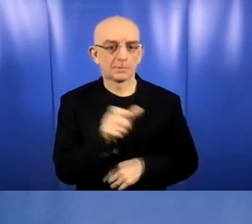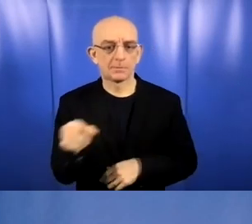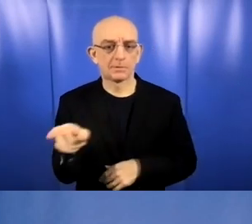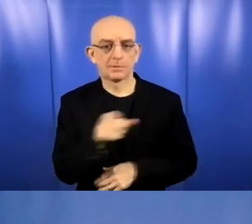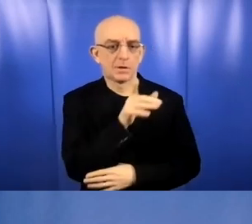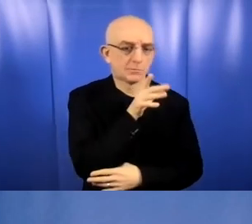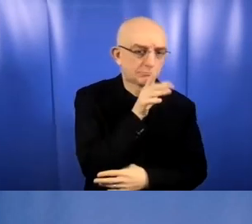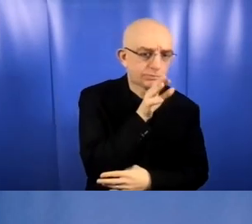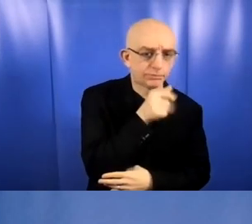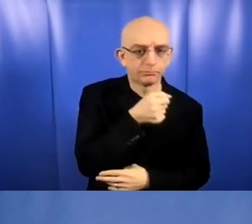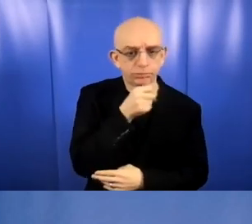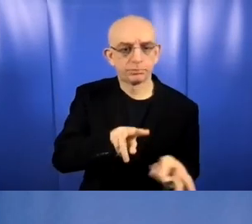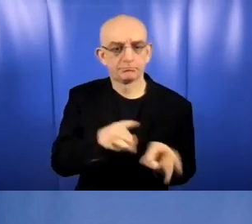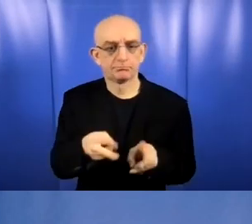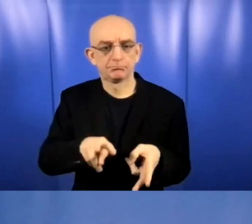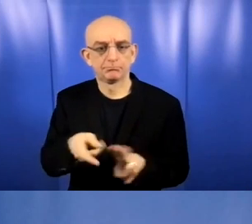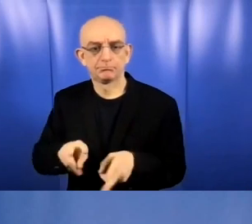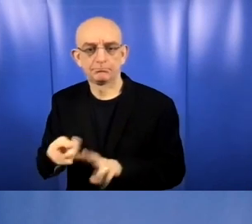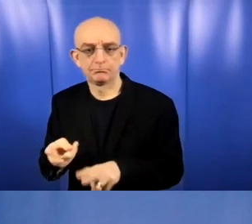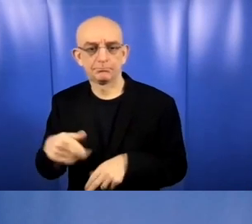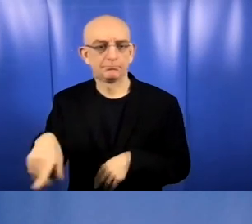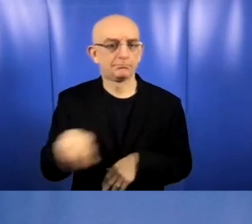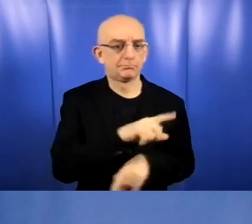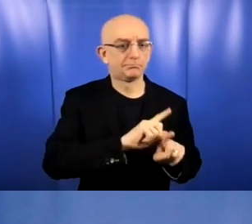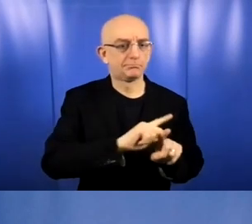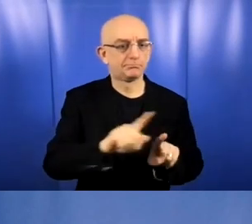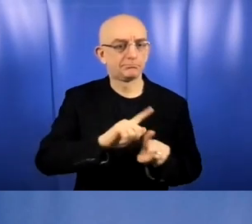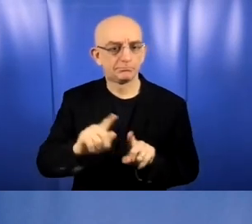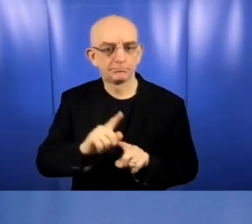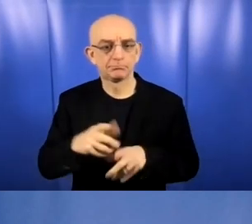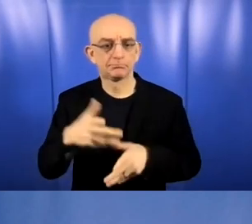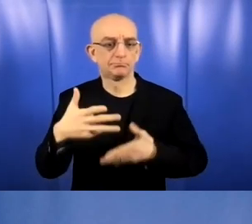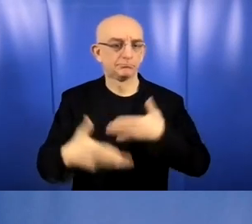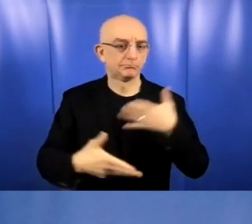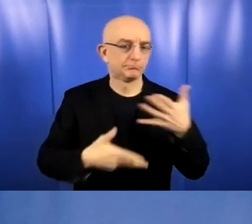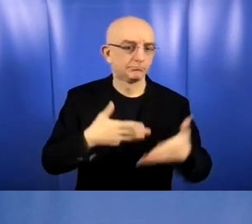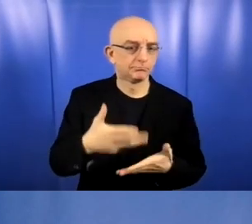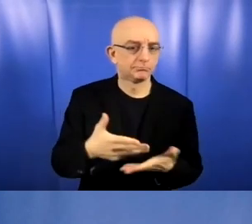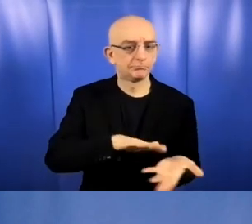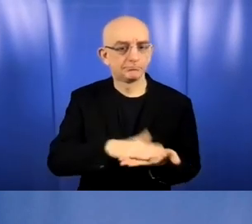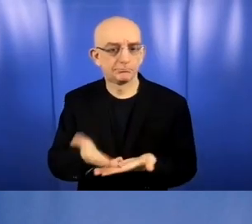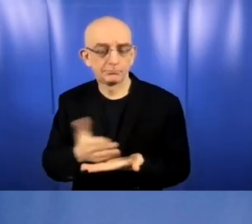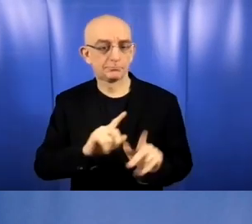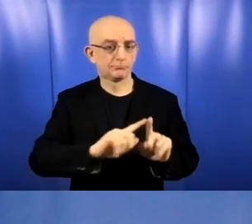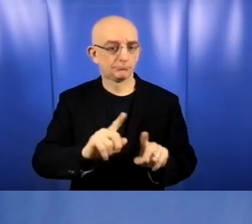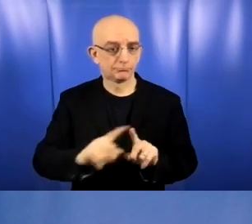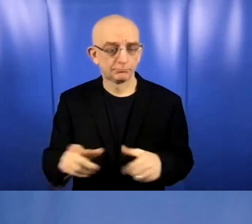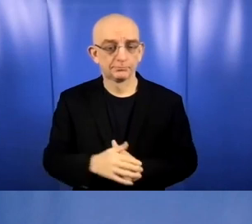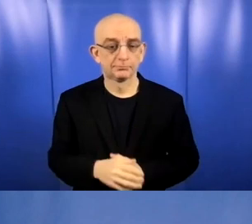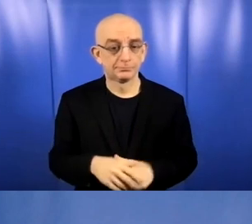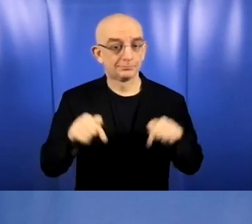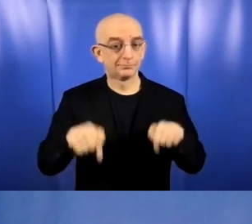looked at some of the protection challenges, some of the protection opportunities that have arisen. And